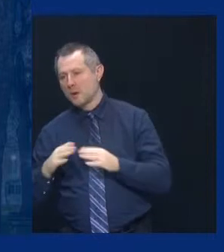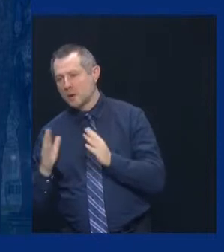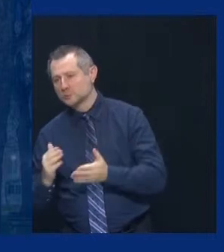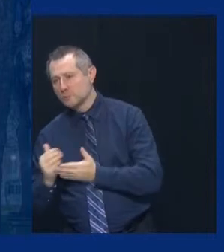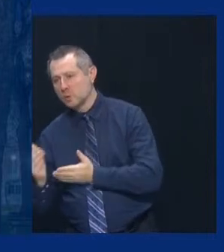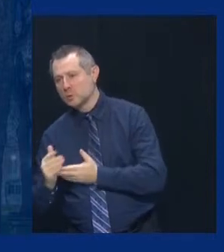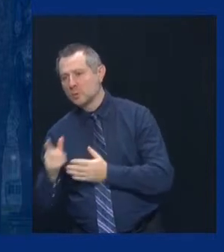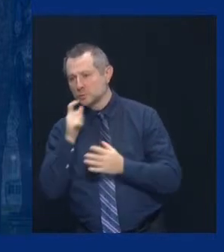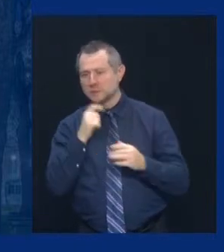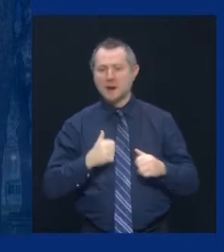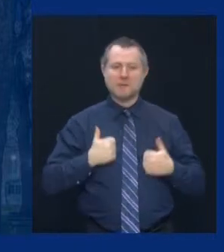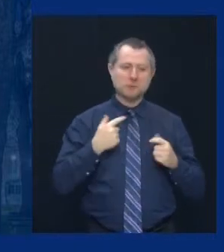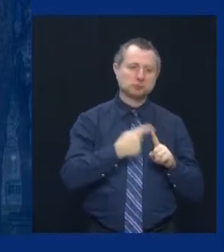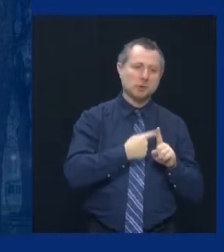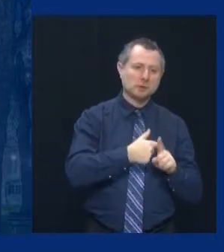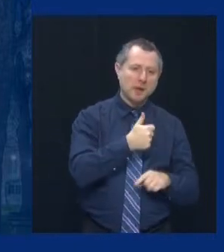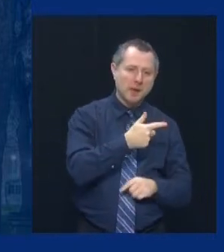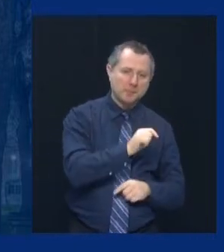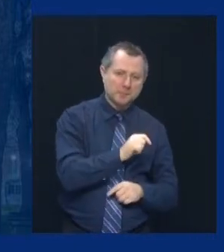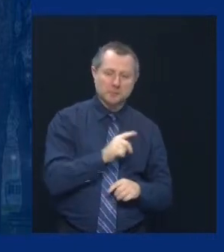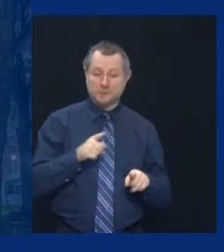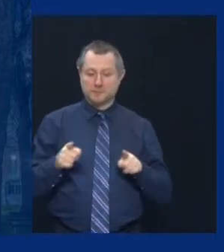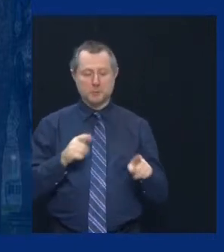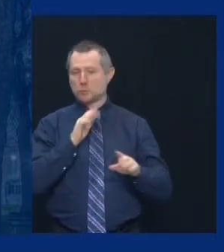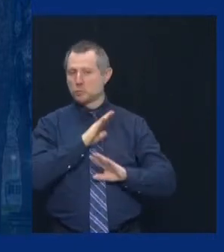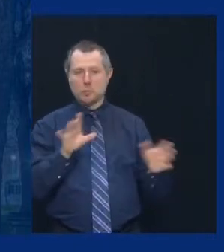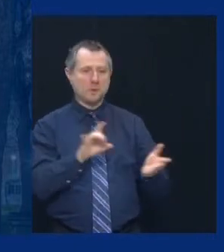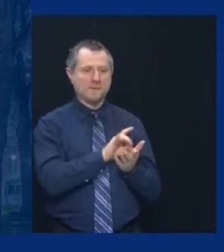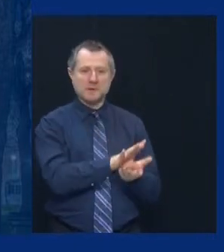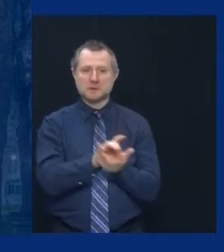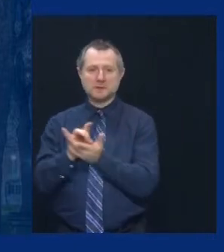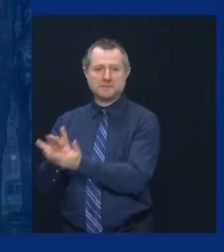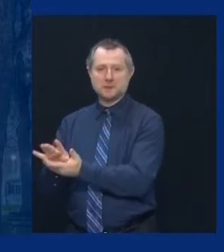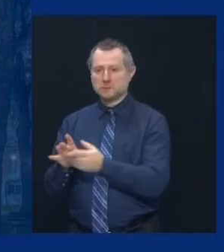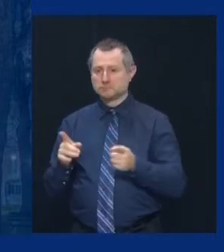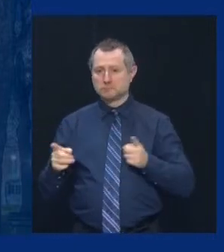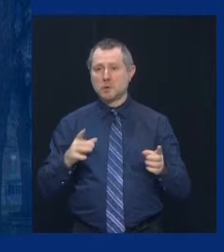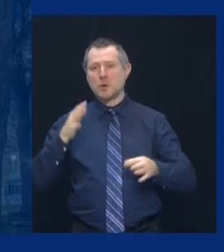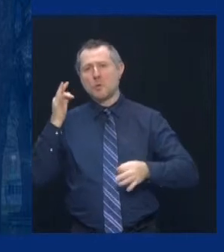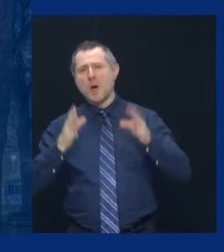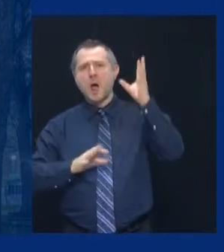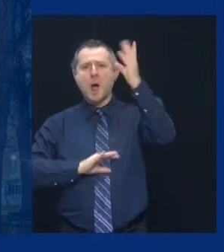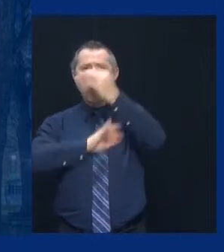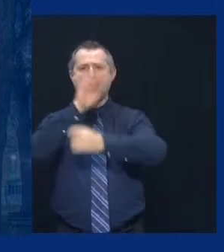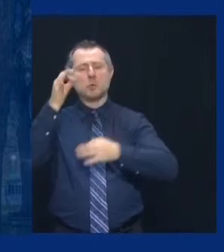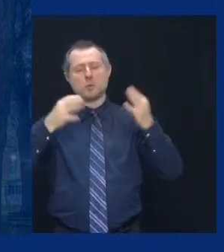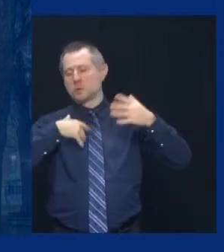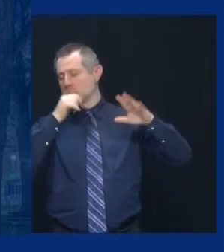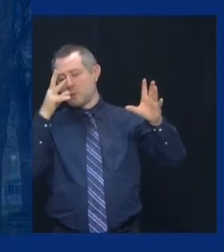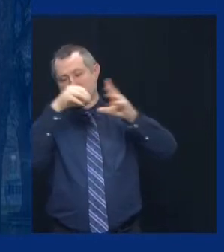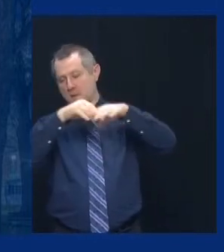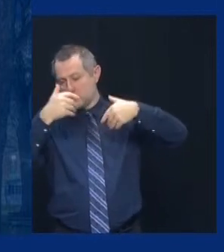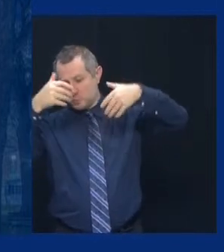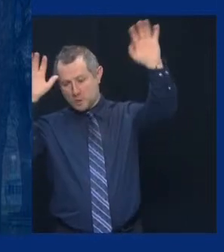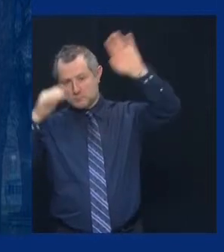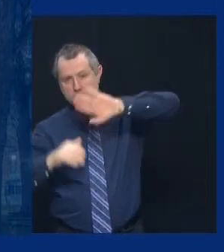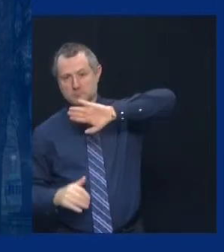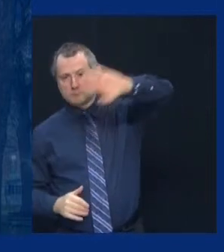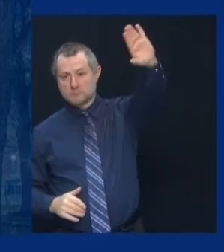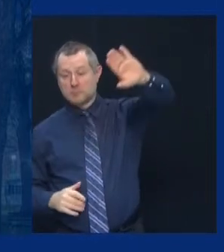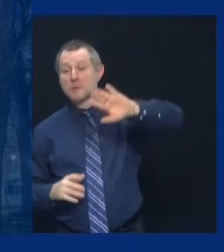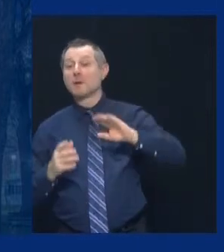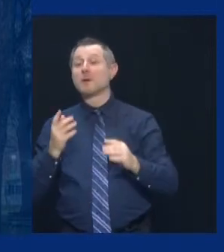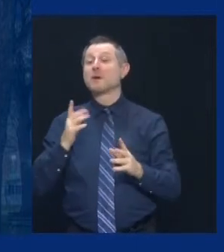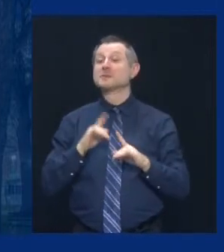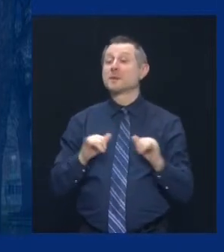people evicted. We don't want them to have to go to court to fight the eviction. But we want to make sure they're not committing fraud